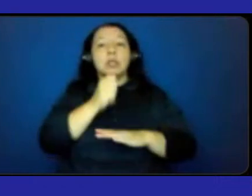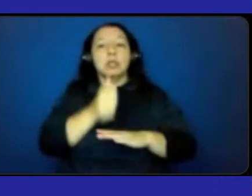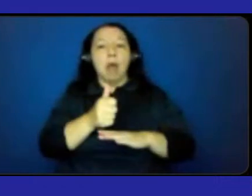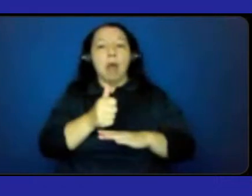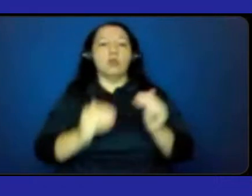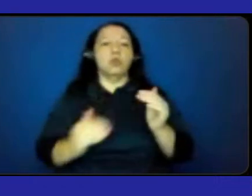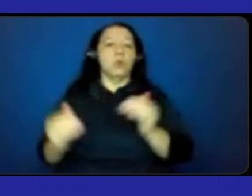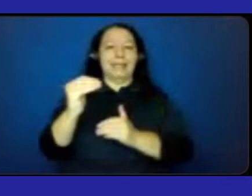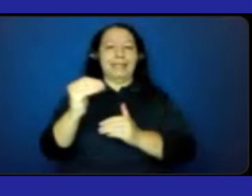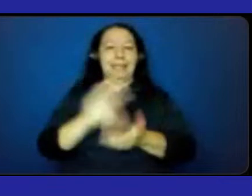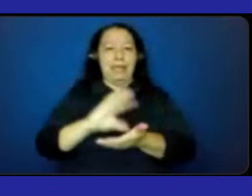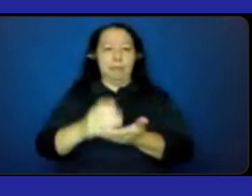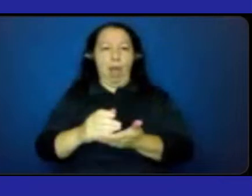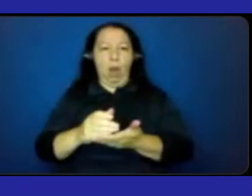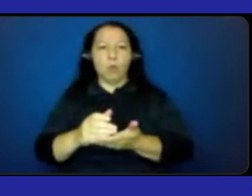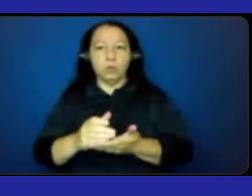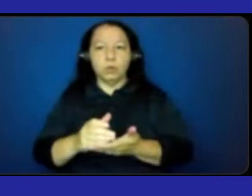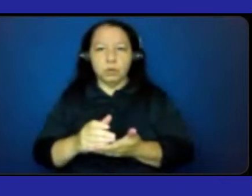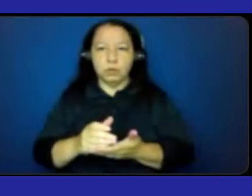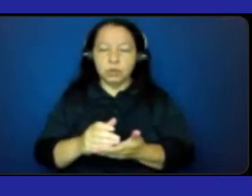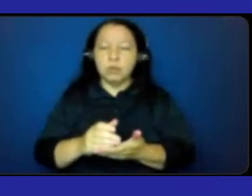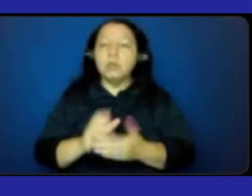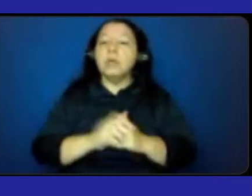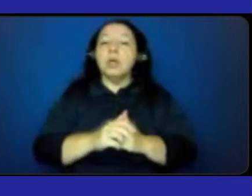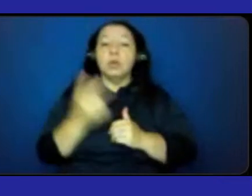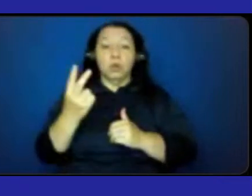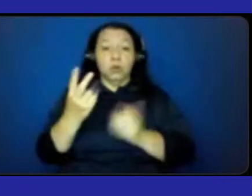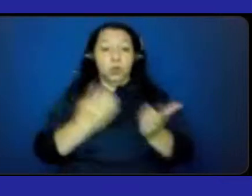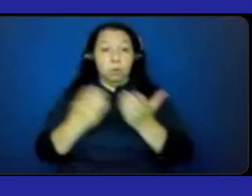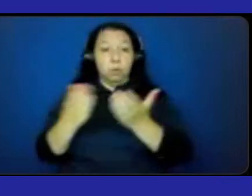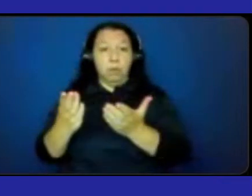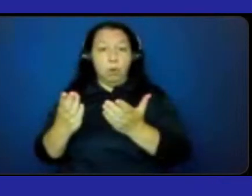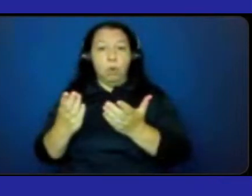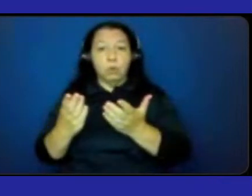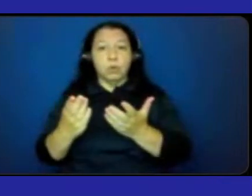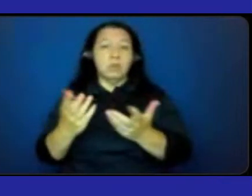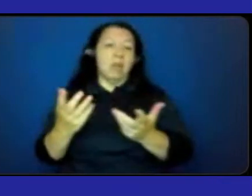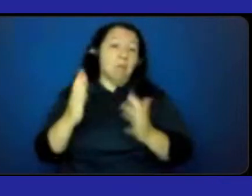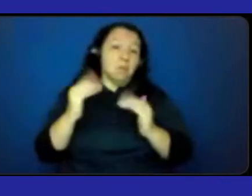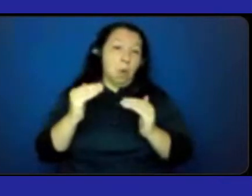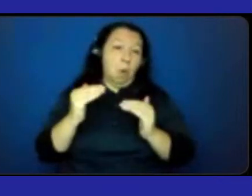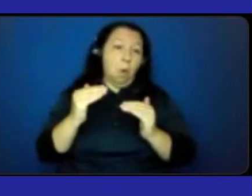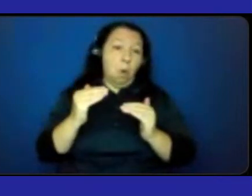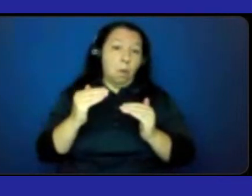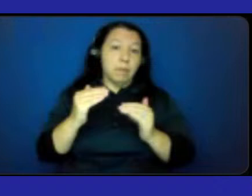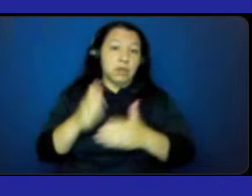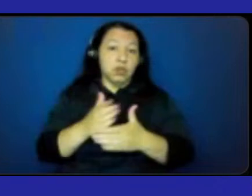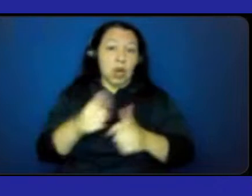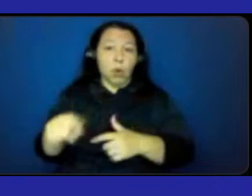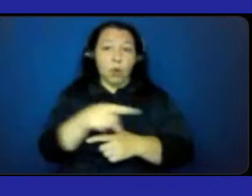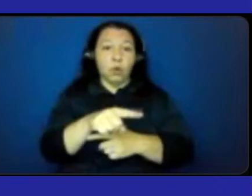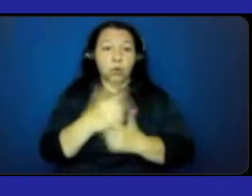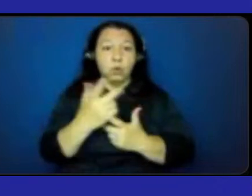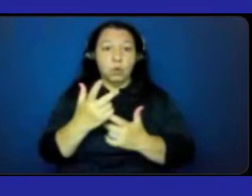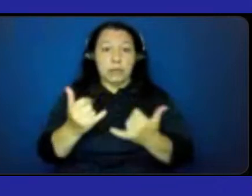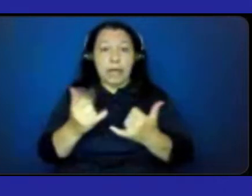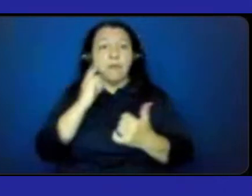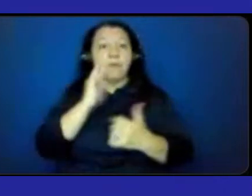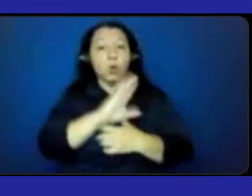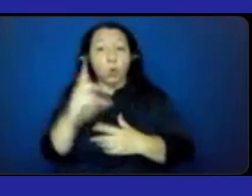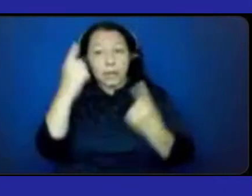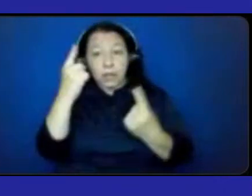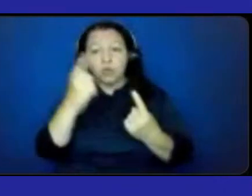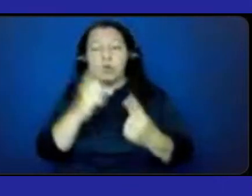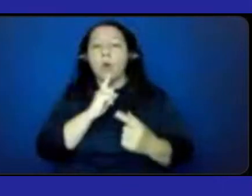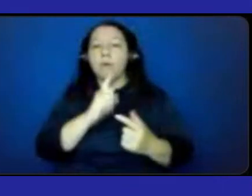So the 2 proposals that I was hoping to put forward today here for your consideration are very related to each